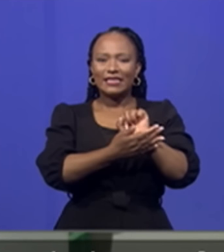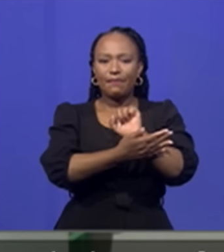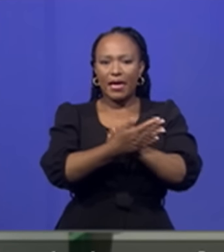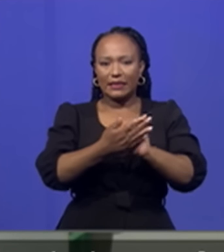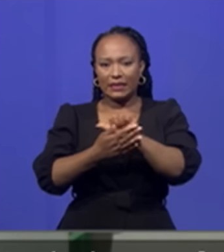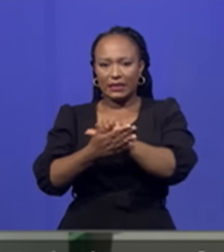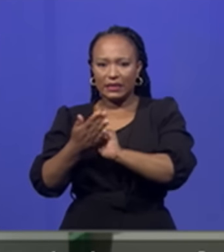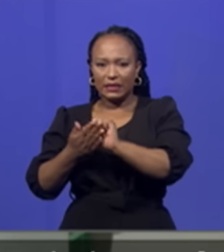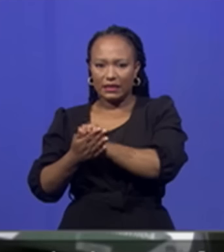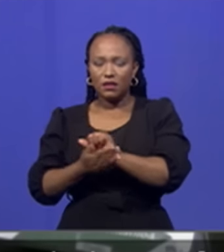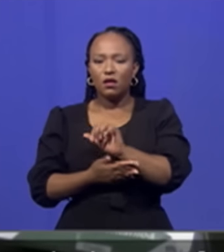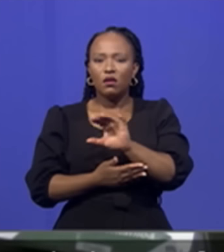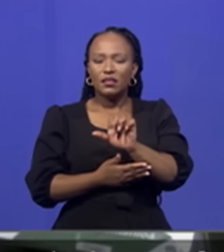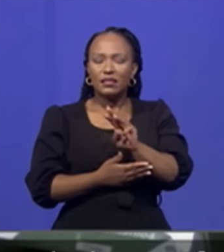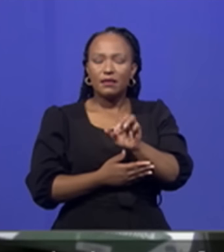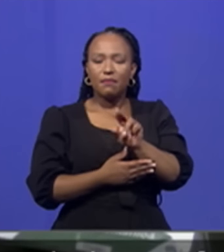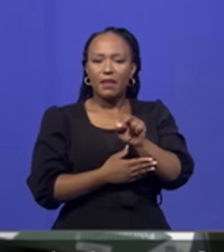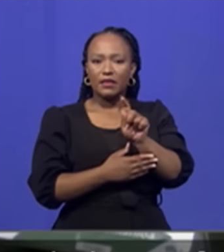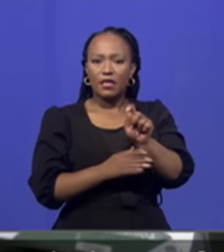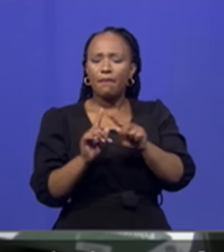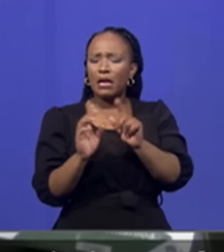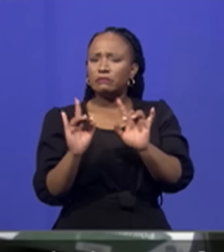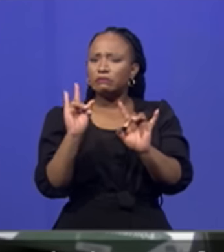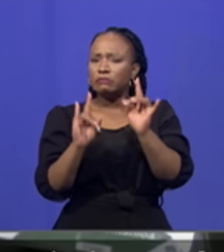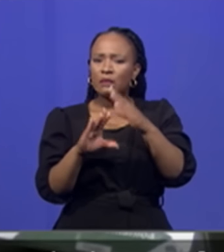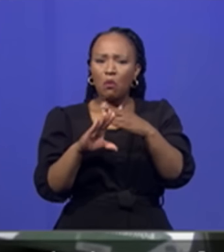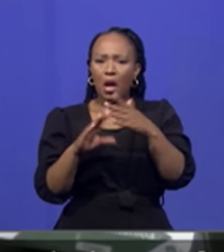the town isn't working. Puso ya province ya